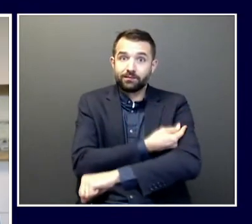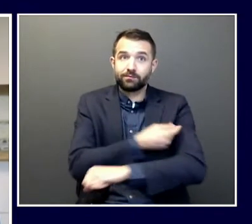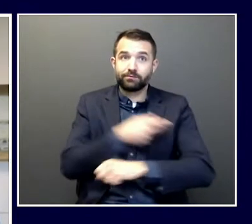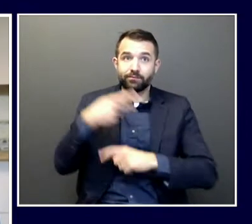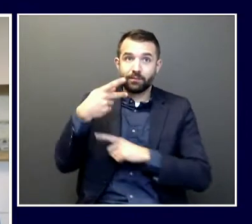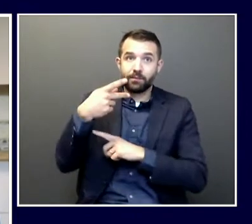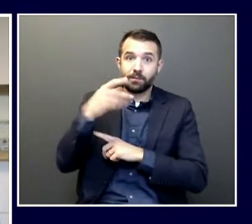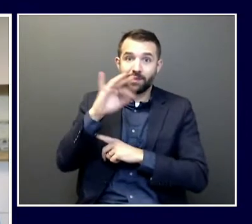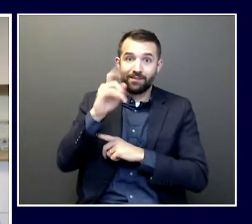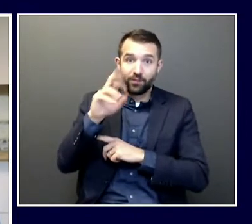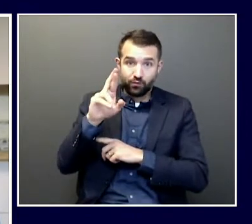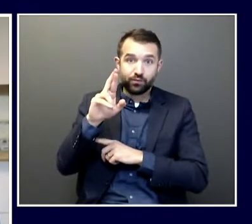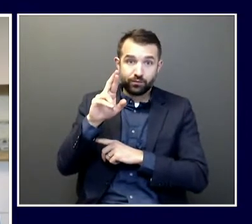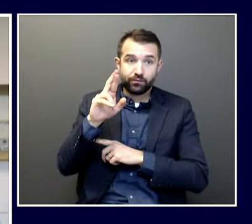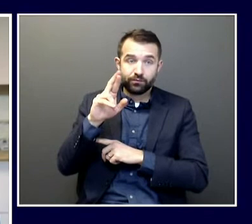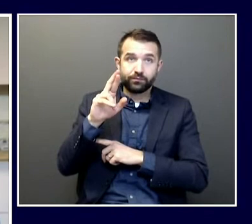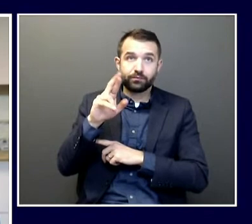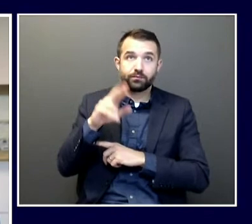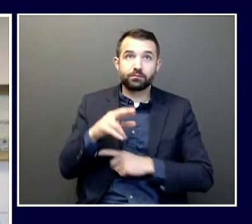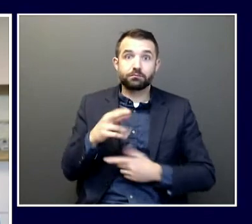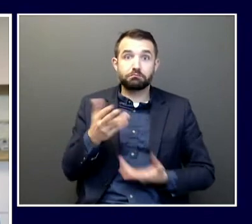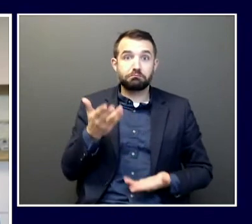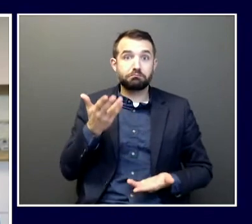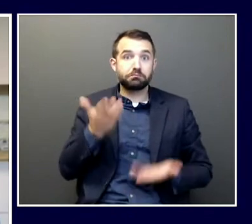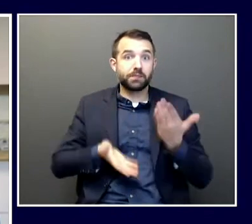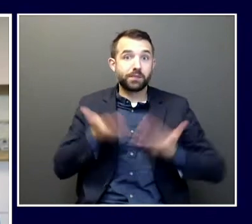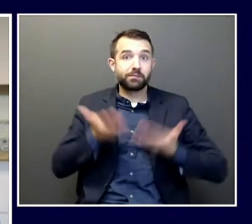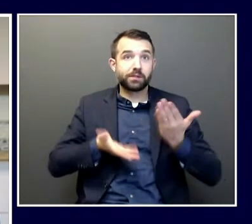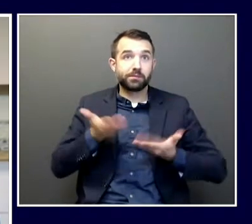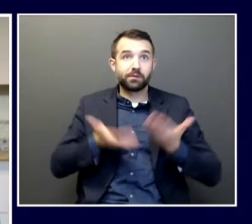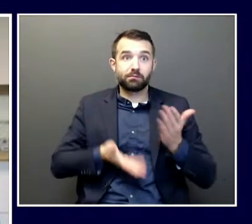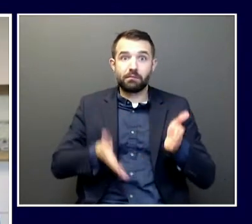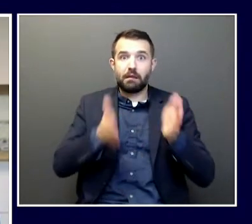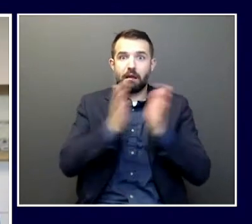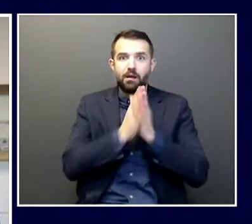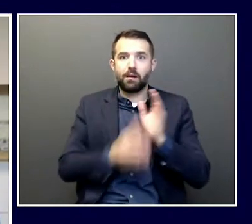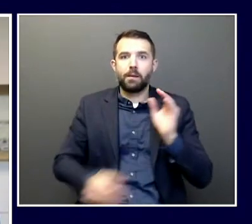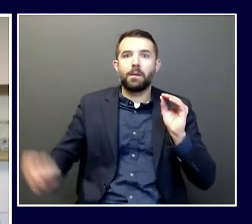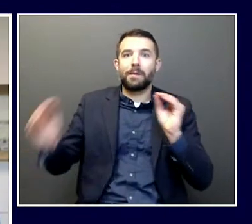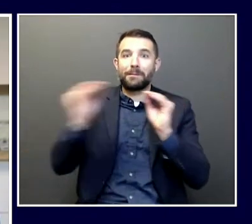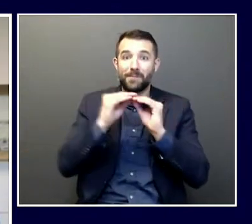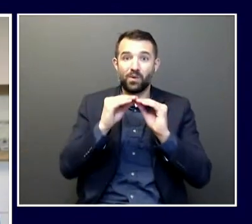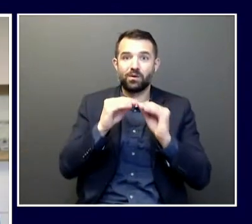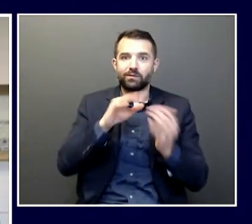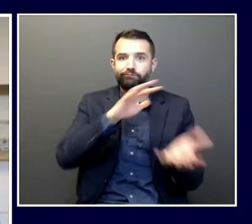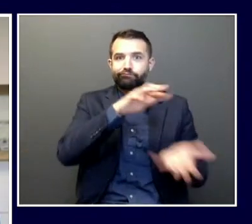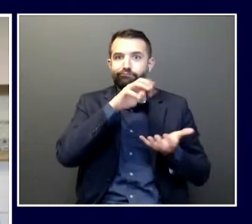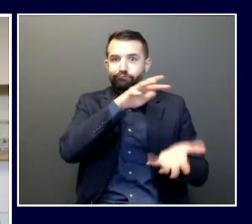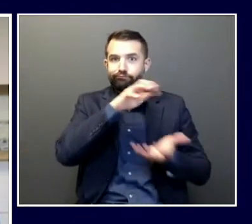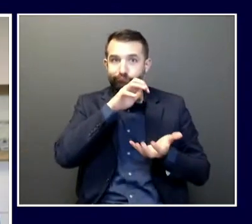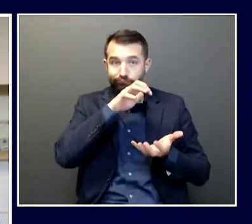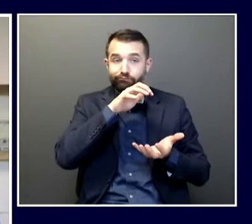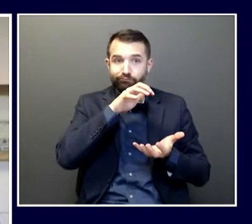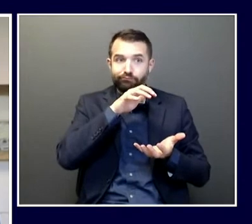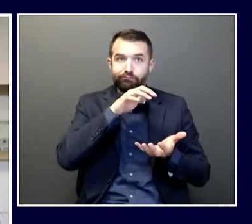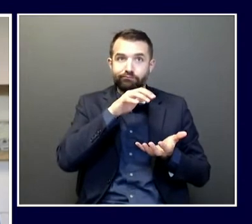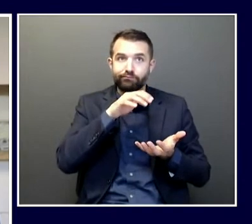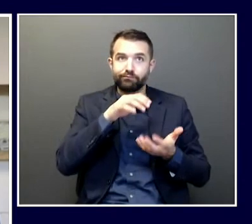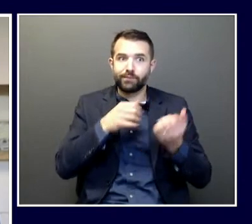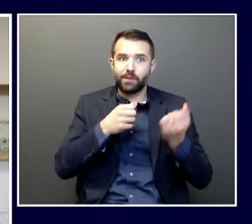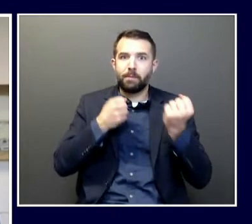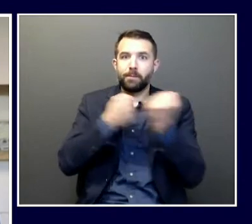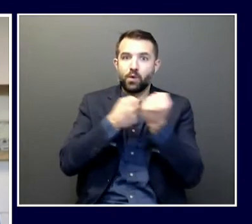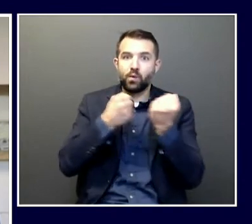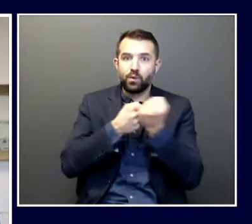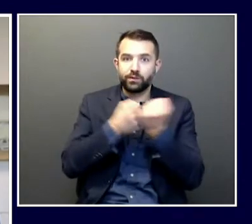widespread access to boosters. Those data haven't been published yet. FDA is still reviewing them. And so at this time, it's impossible to